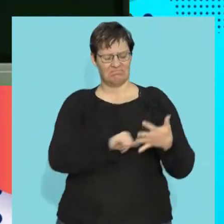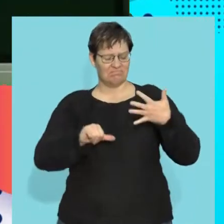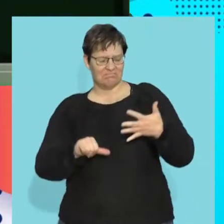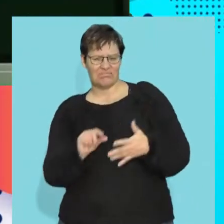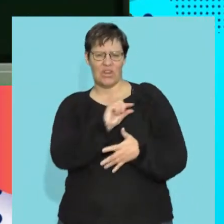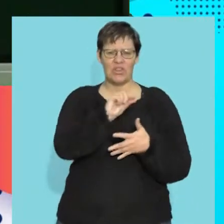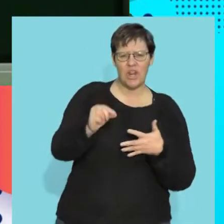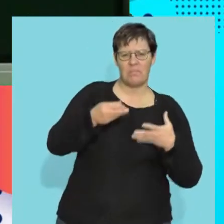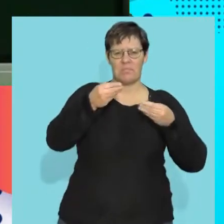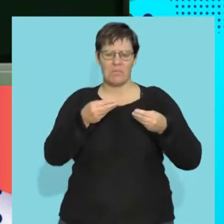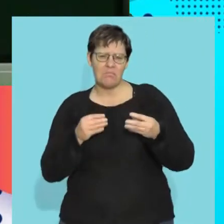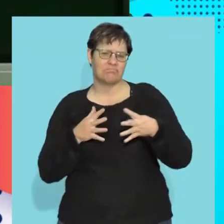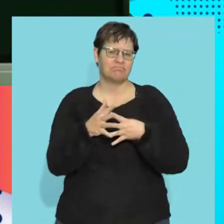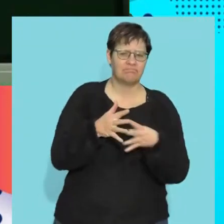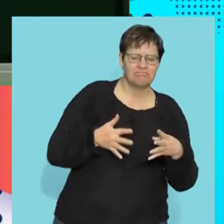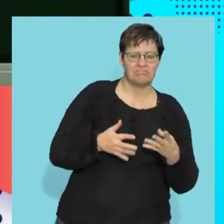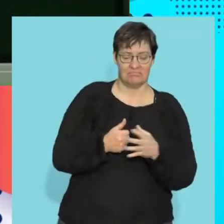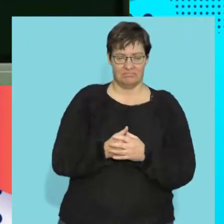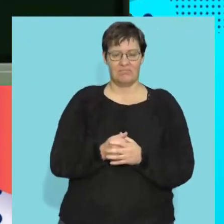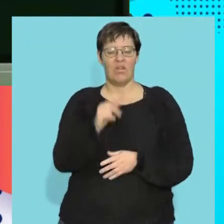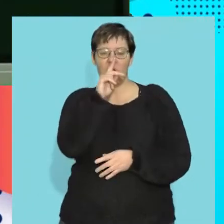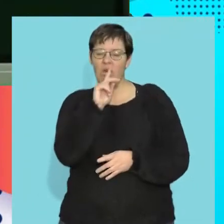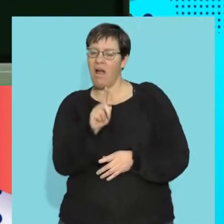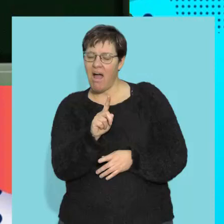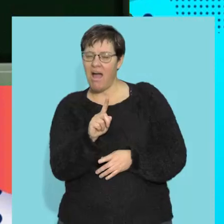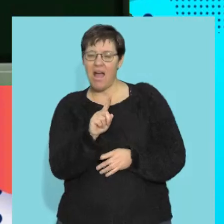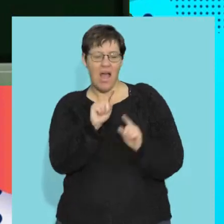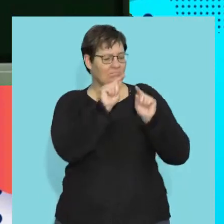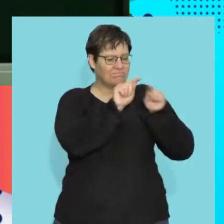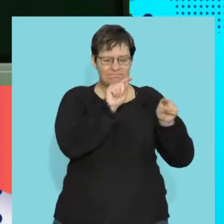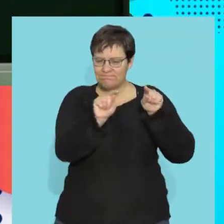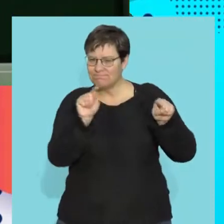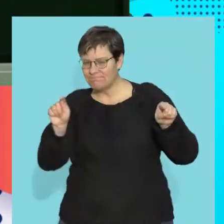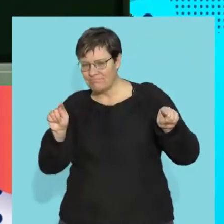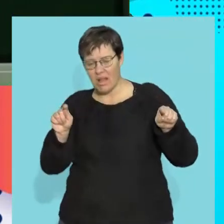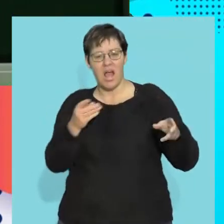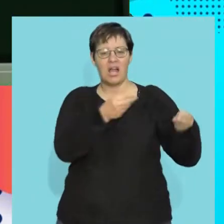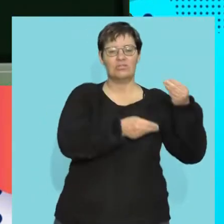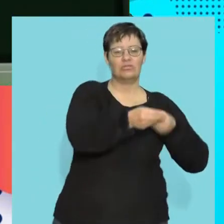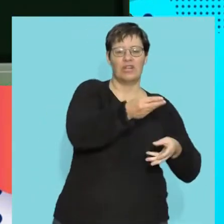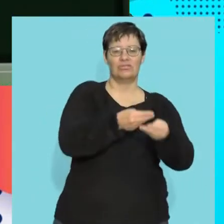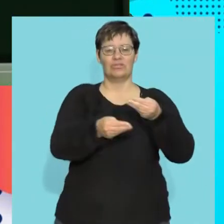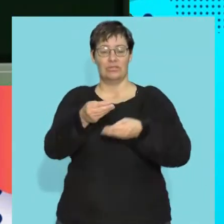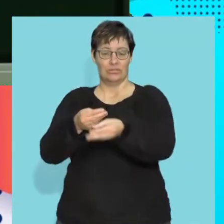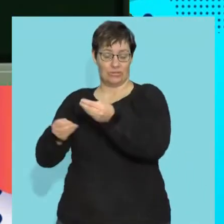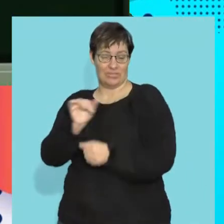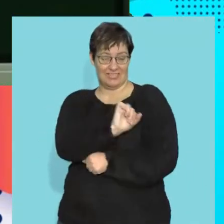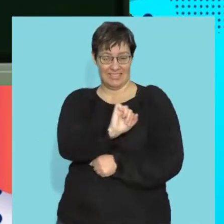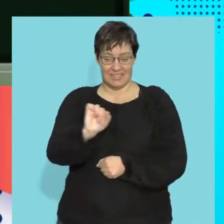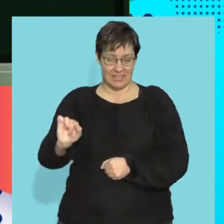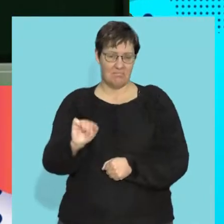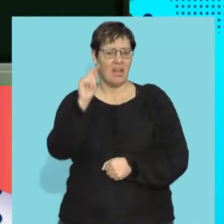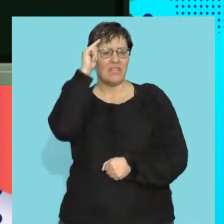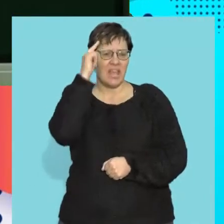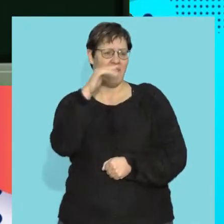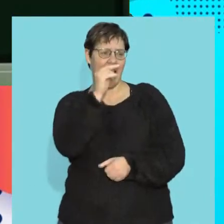moist, the permeable, and then we looked at how different organisms gaseous exchange, because very often when we think of gaseous exchange, we